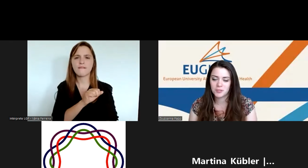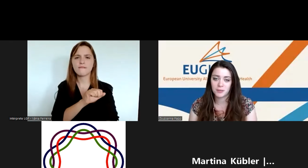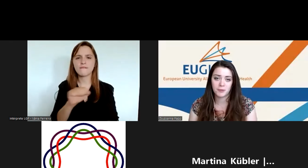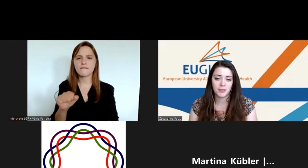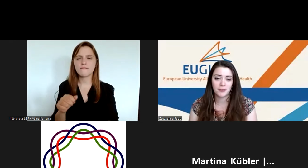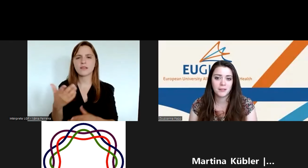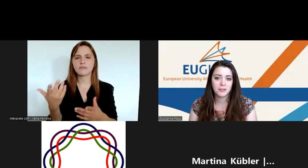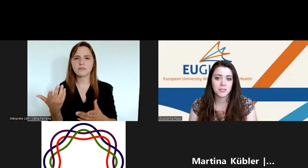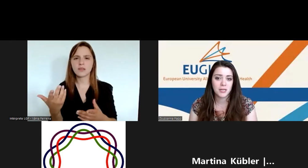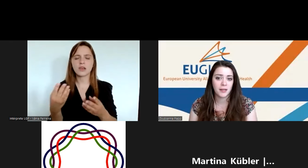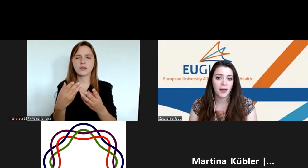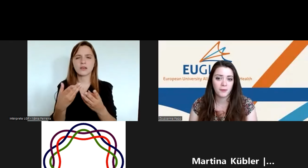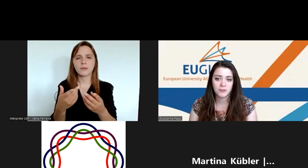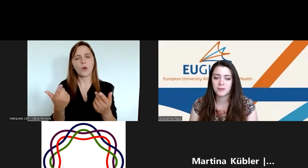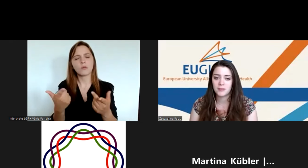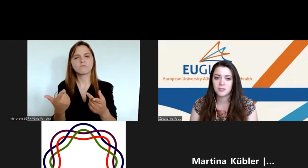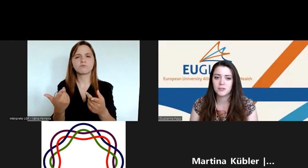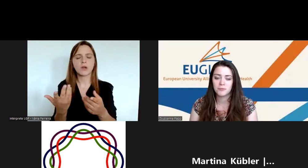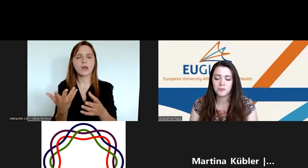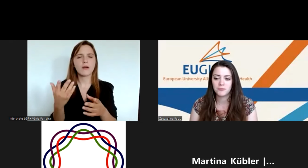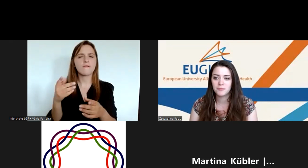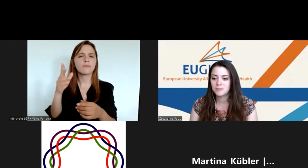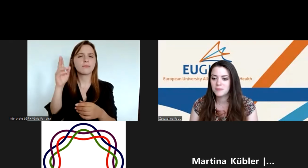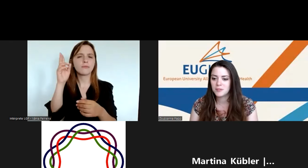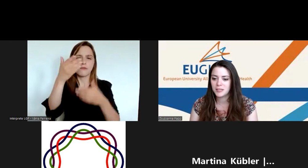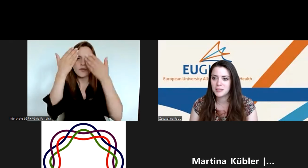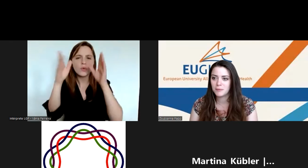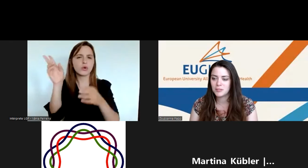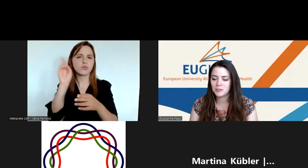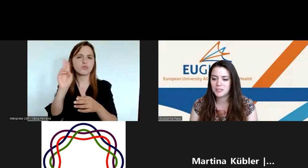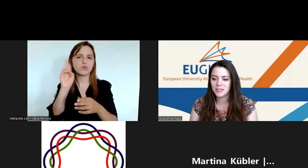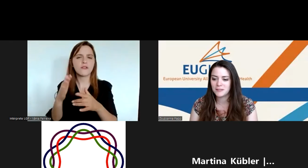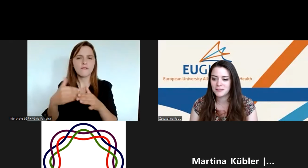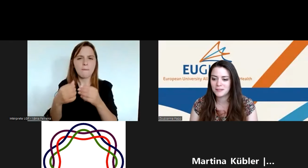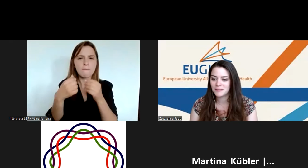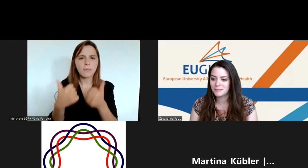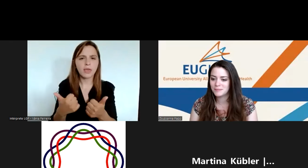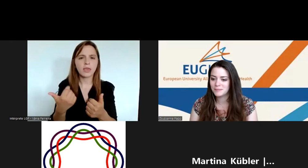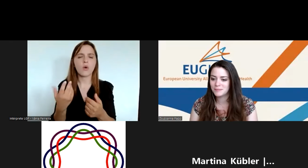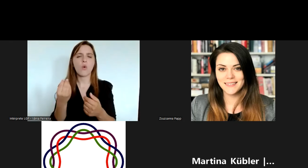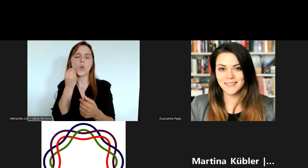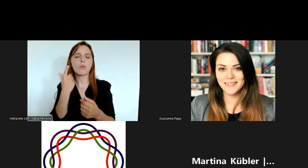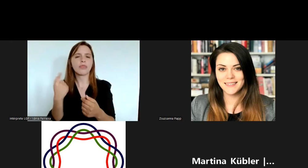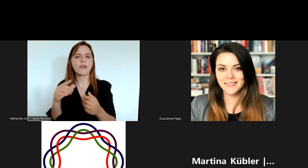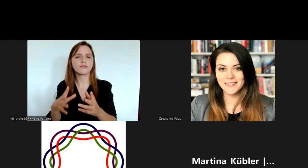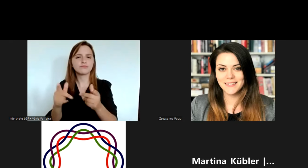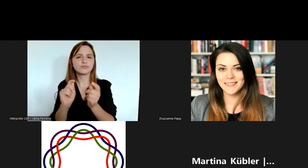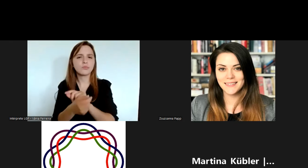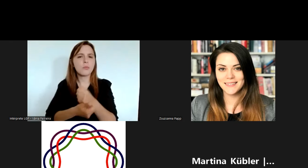approach towards democratic values, and how do you think they should improve? So let's see what the student said.